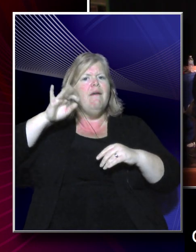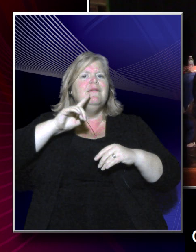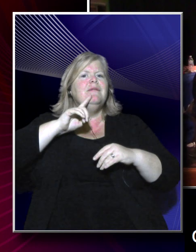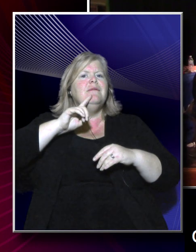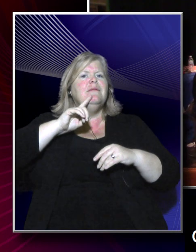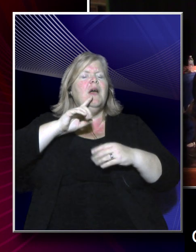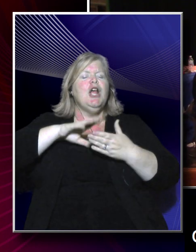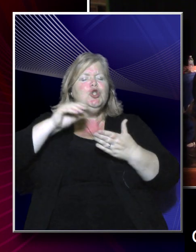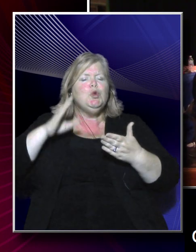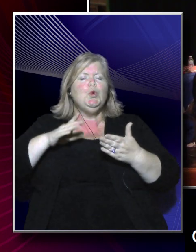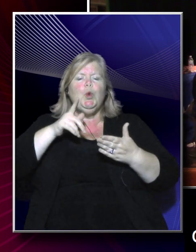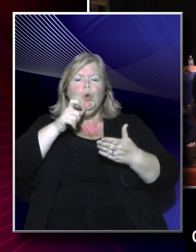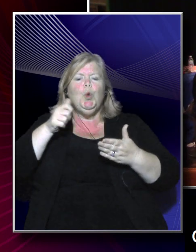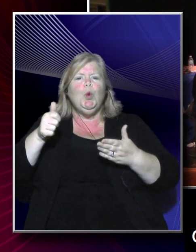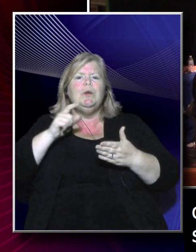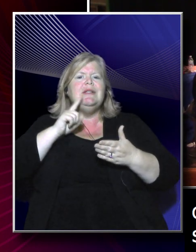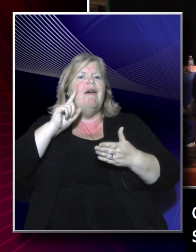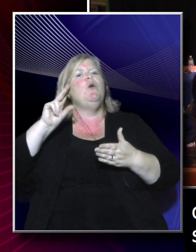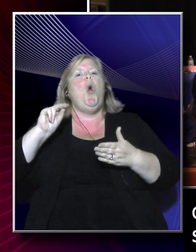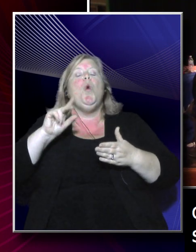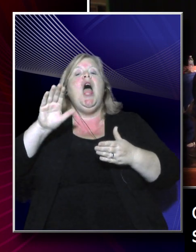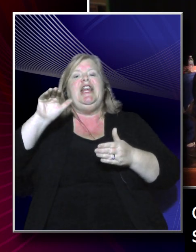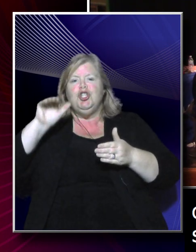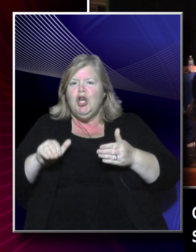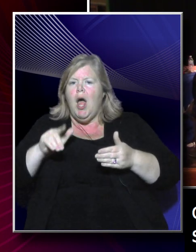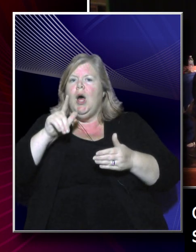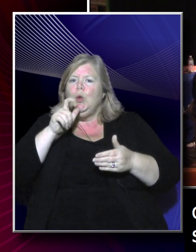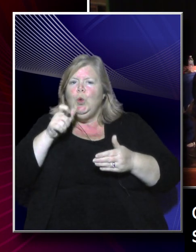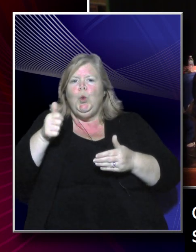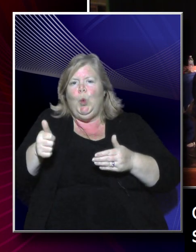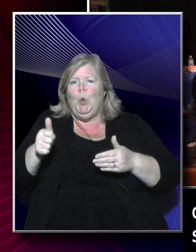Not a student, excuse me, a child who's deaf.